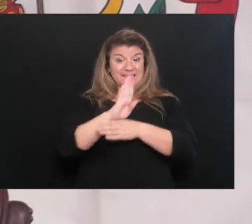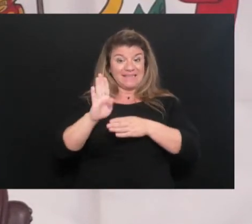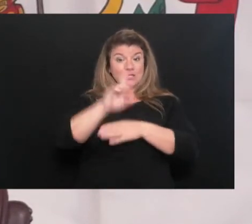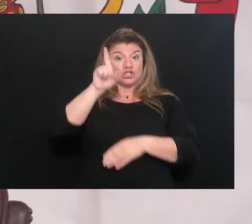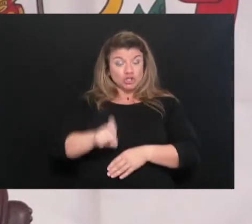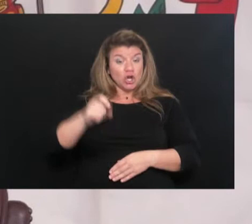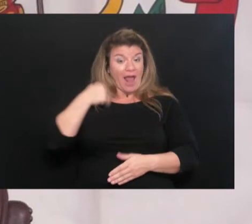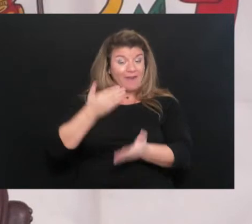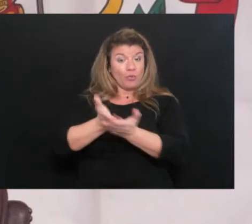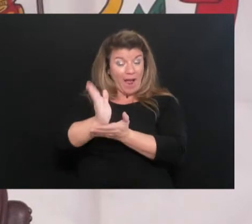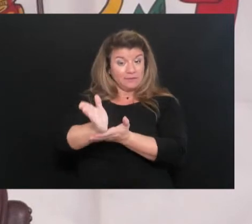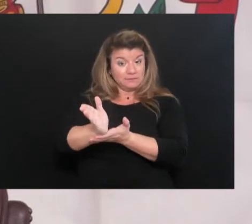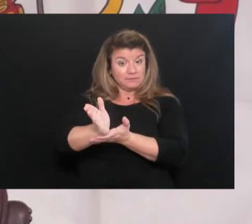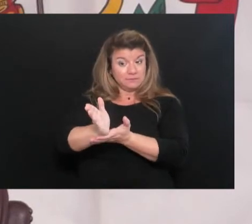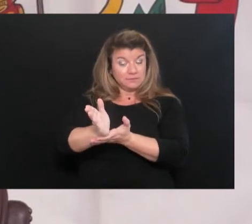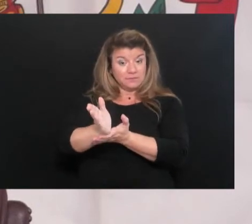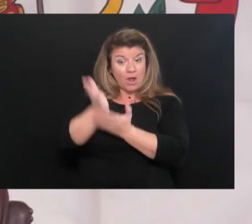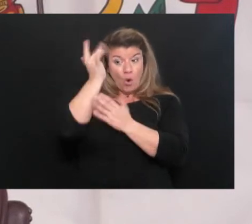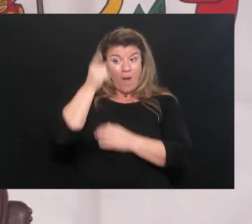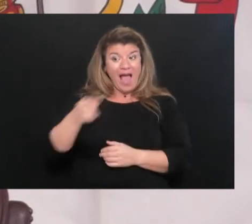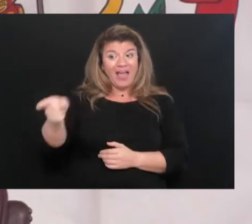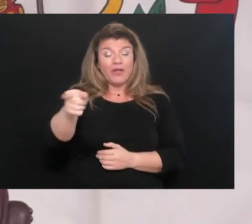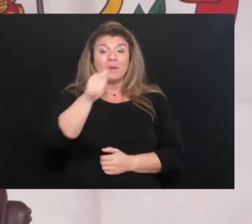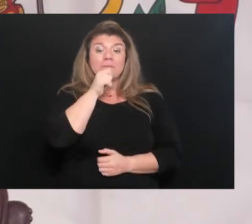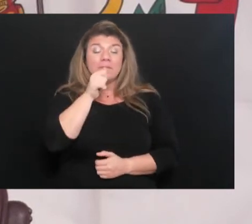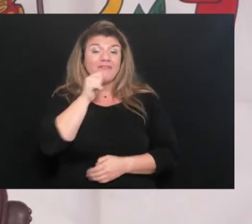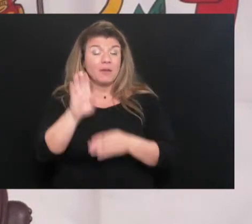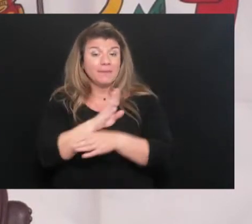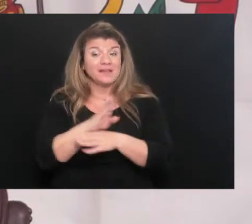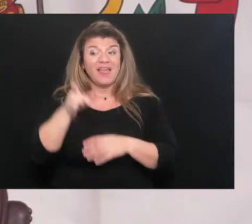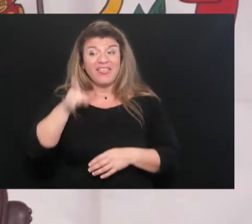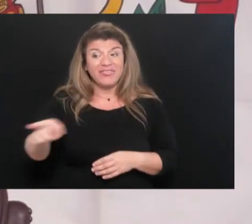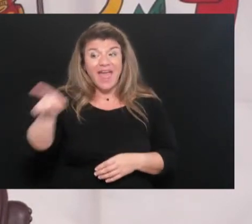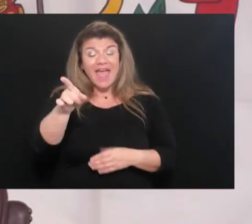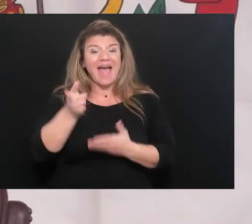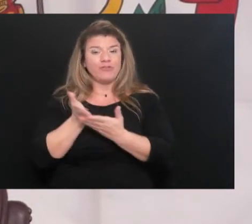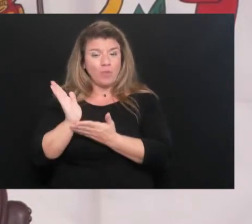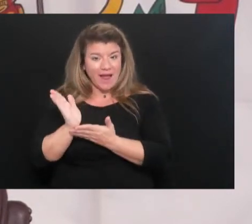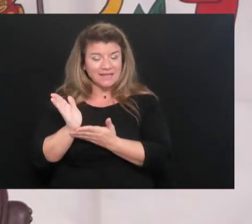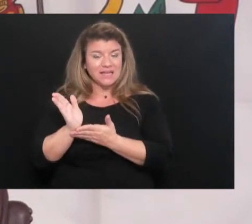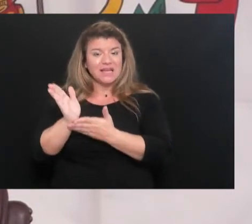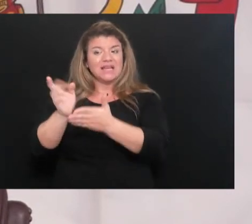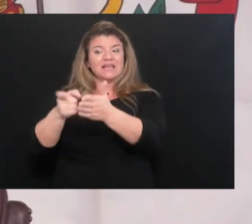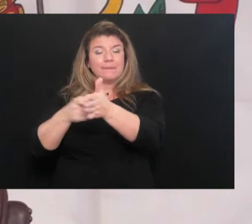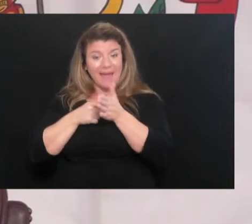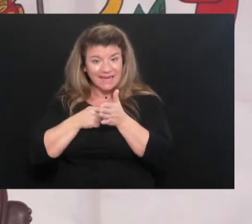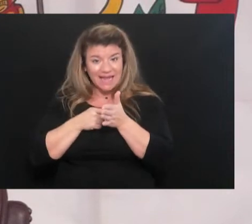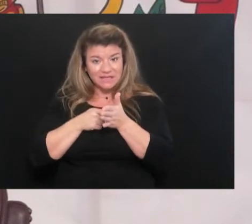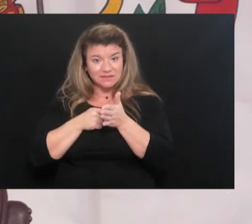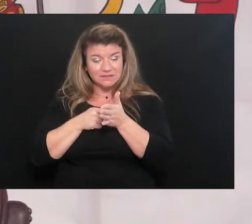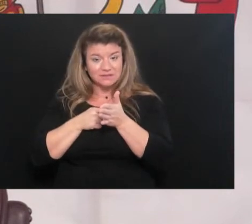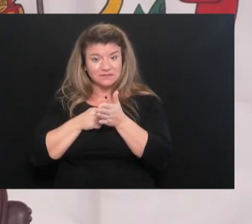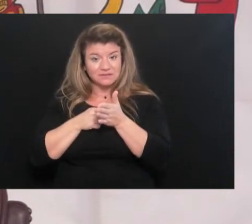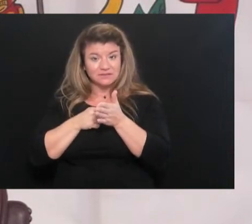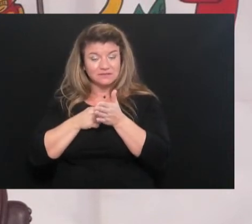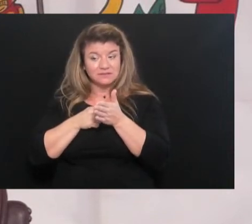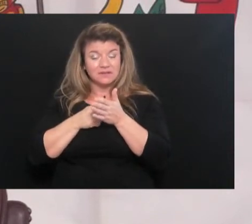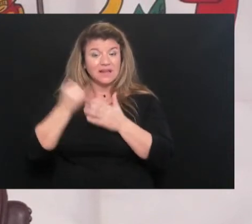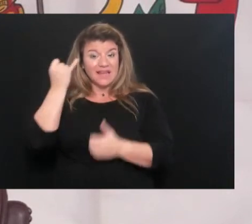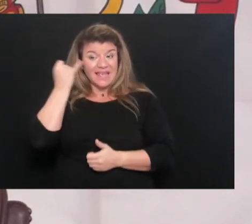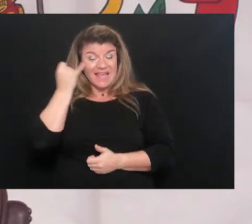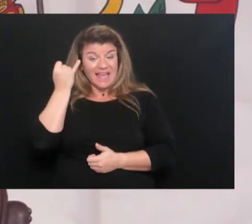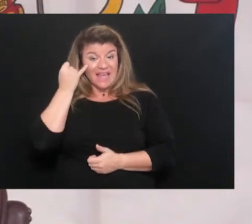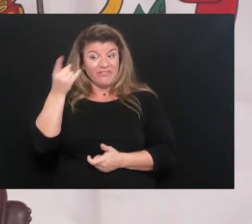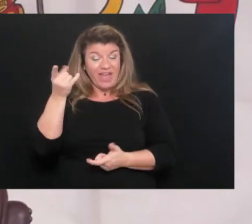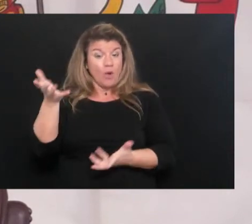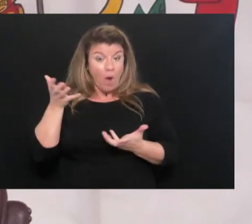right. Because they're private businesses, they should have the right to mandate, if they